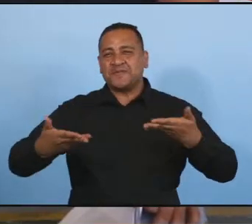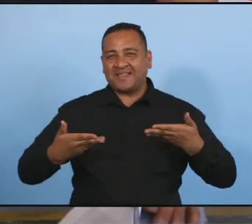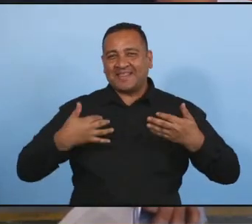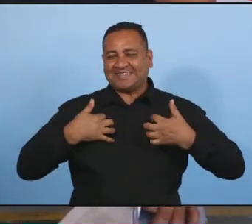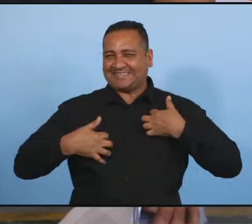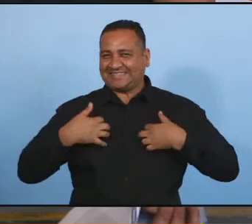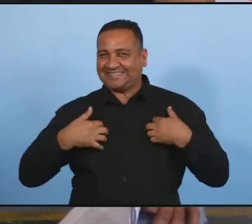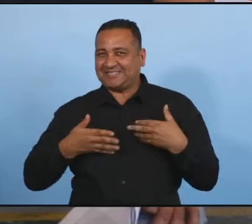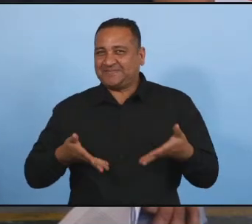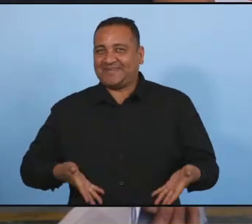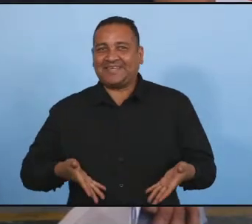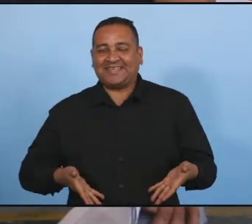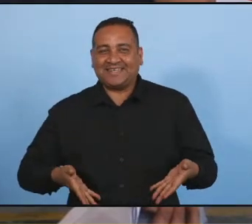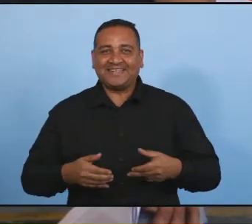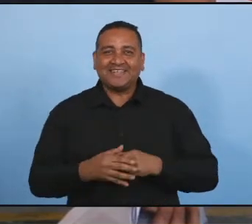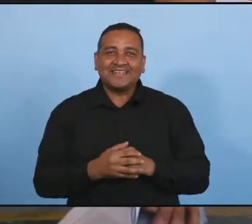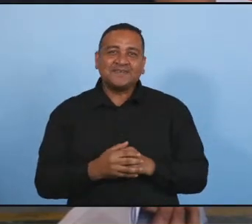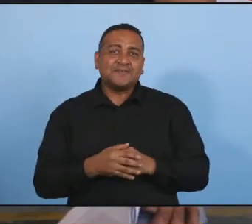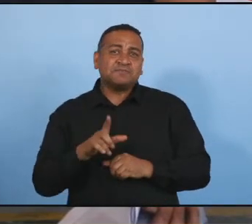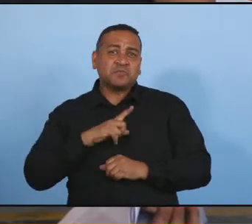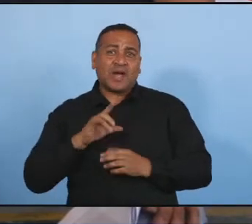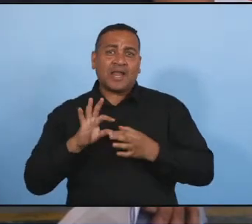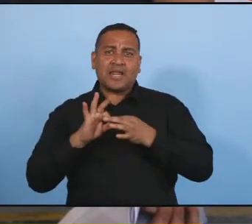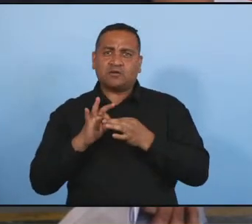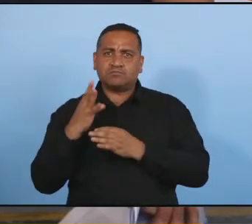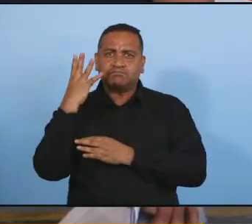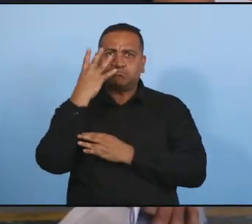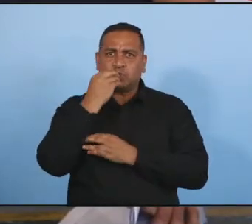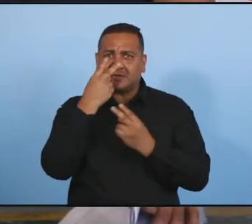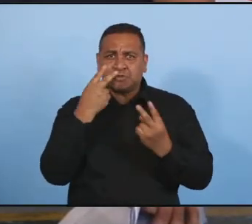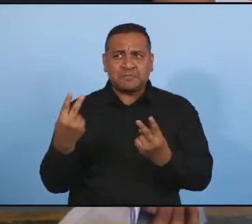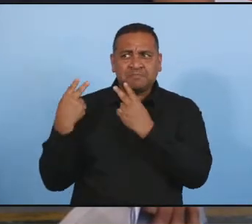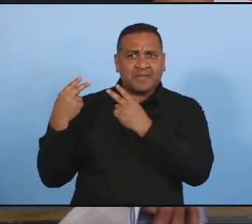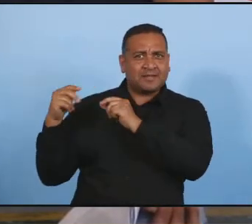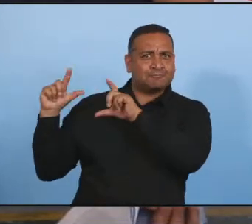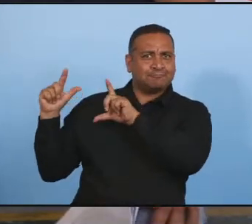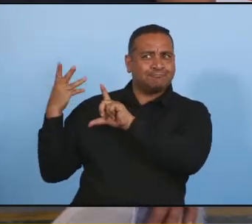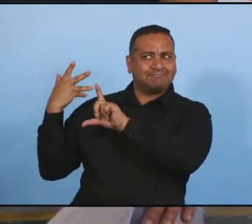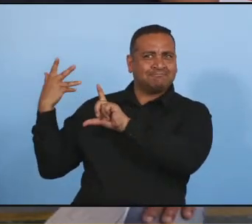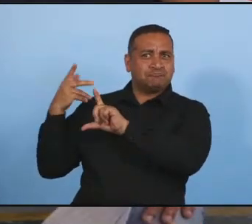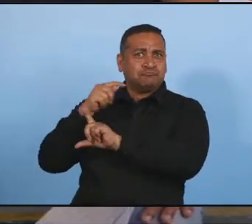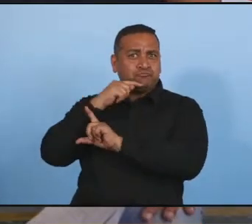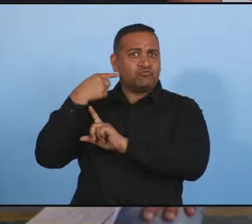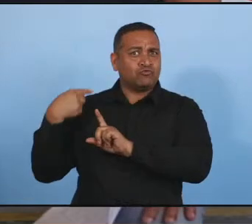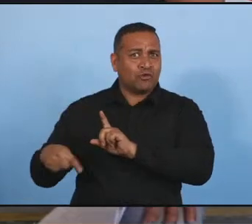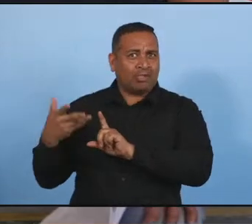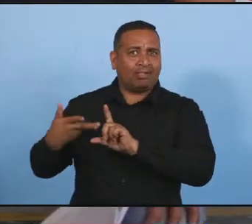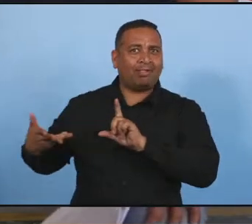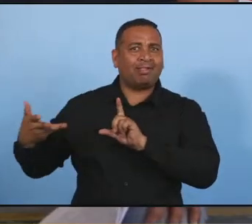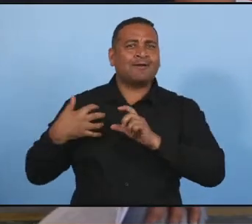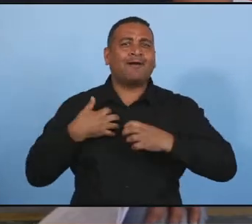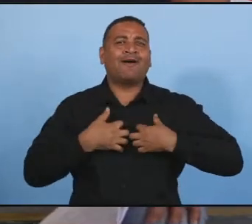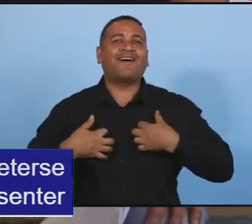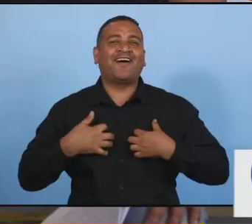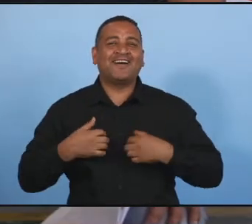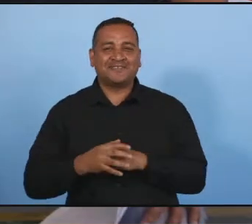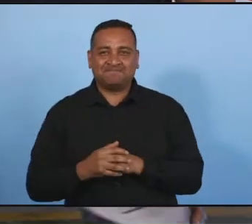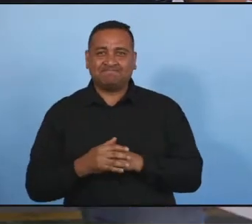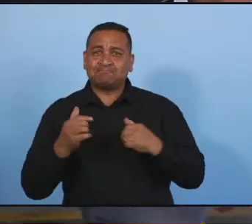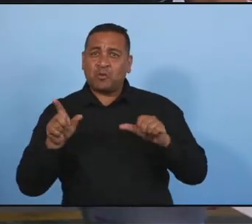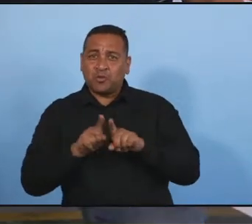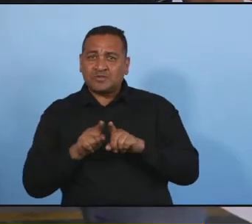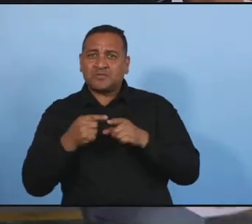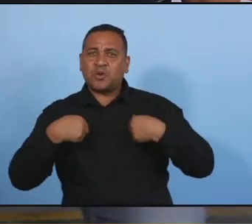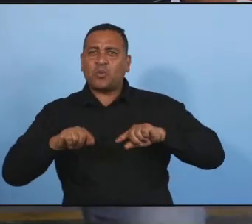as well. You know, it's actually just amazing being here and seeing all this machinery. It's actually overwhelming. And it is certainly something that has taken us by